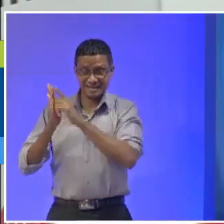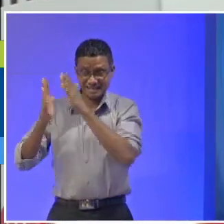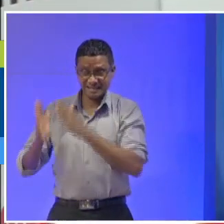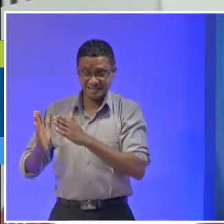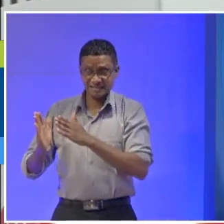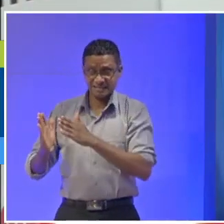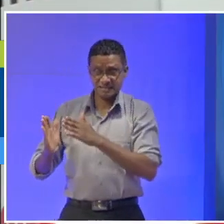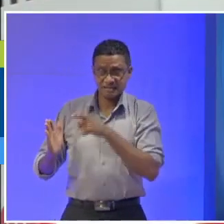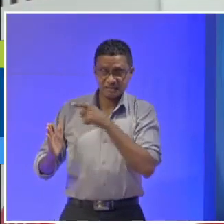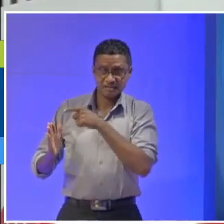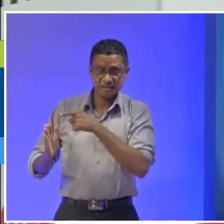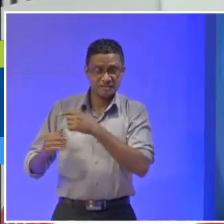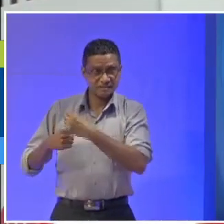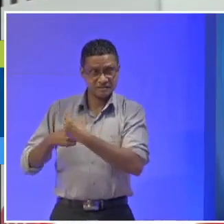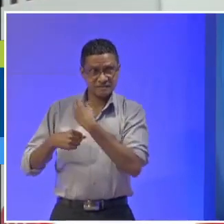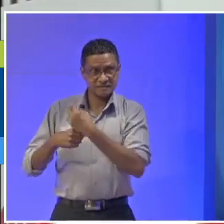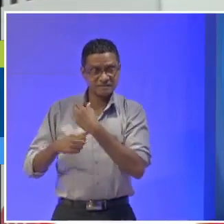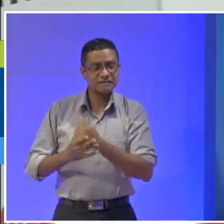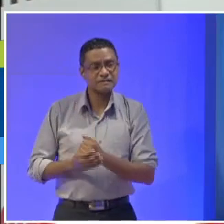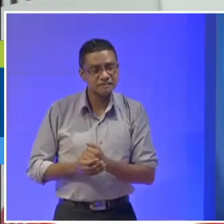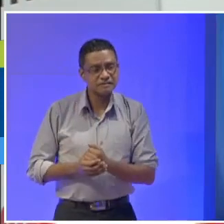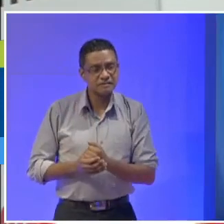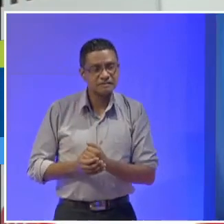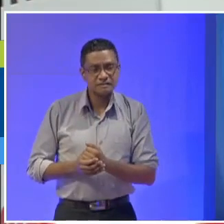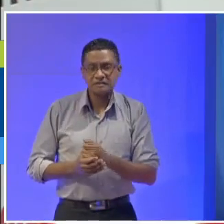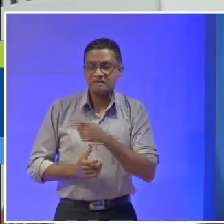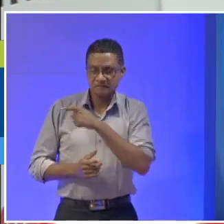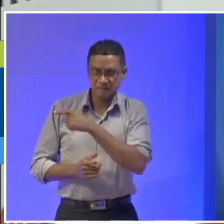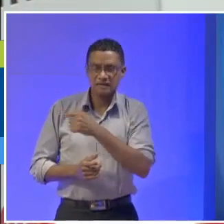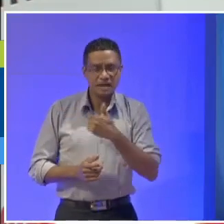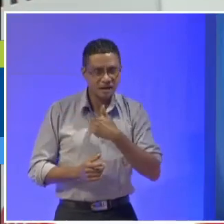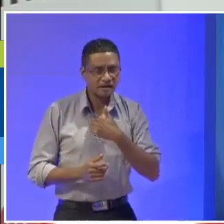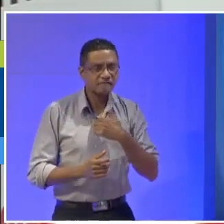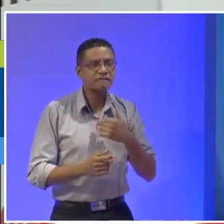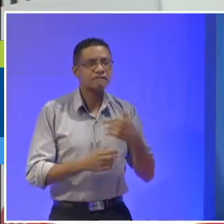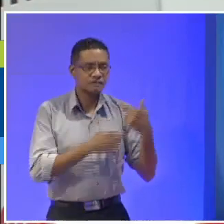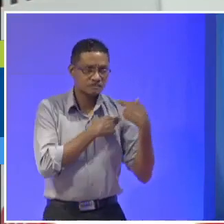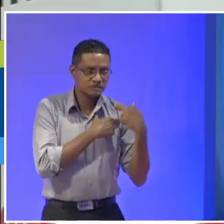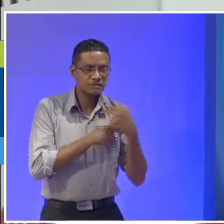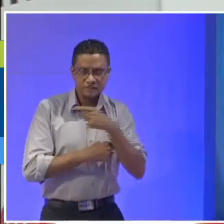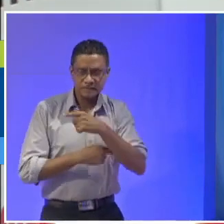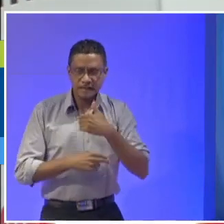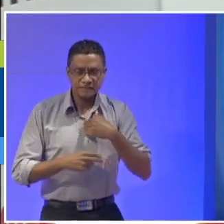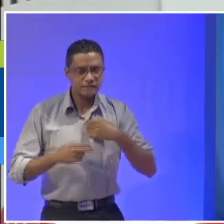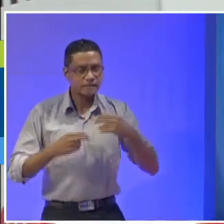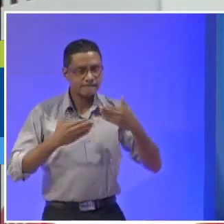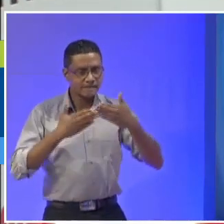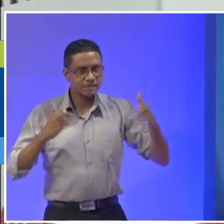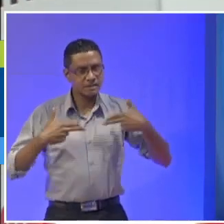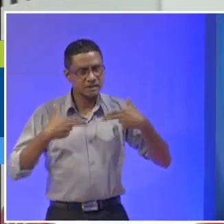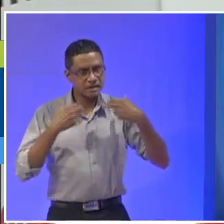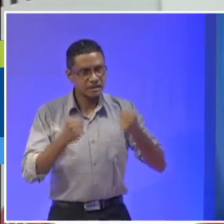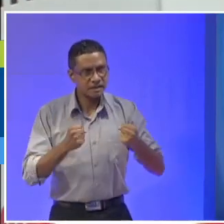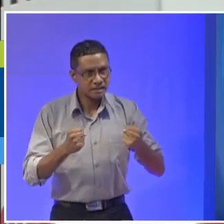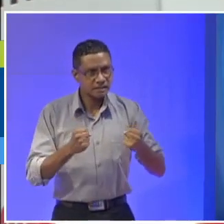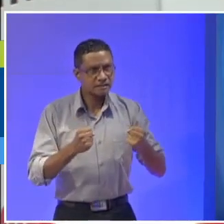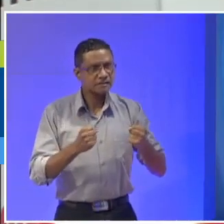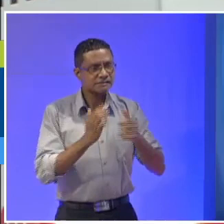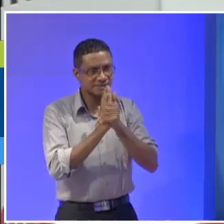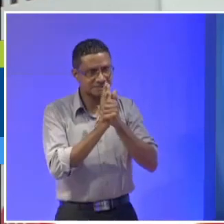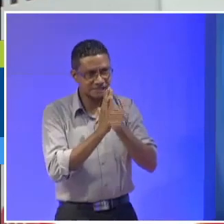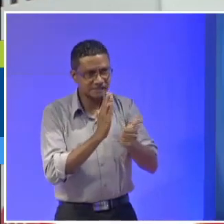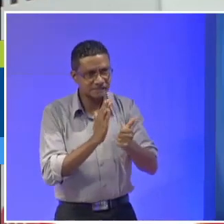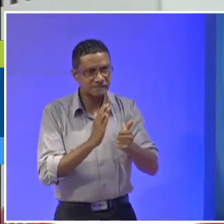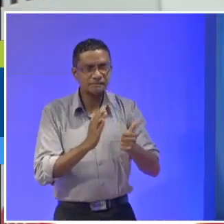the law, they have the remit and they have the public health expertise to conduct those assessments and make a